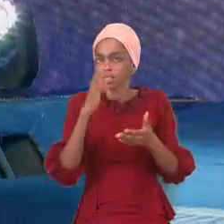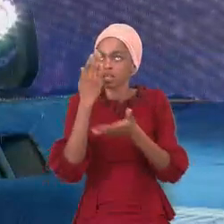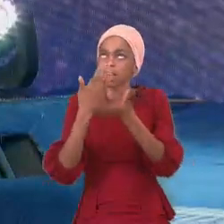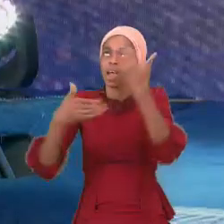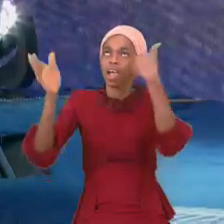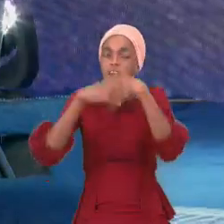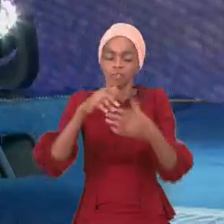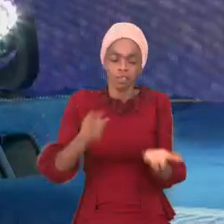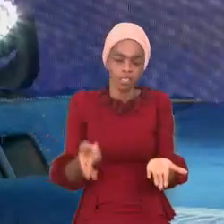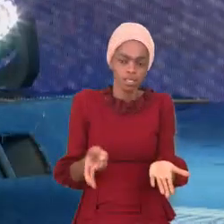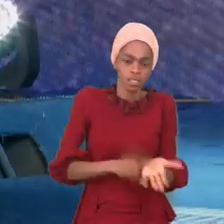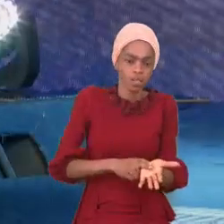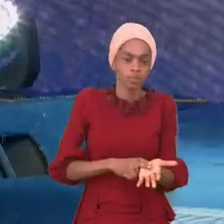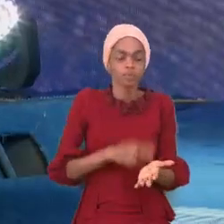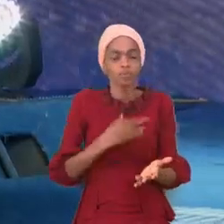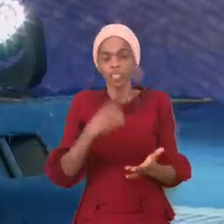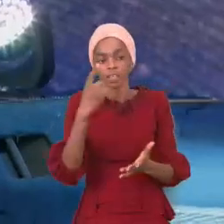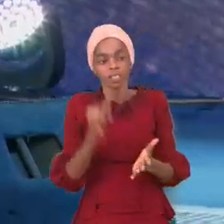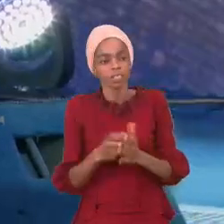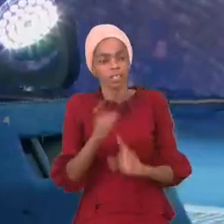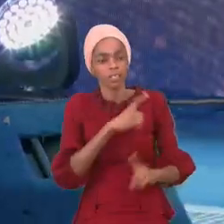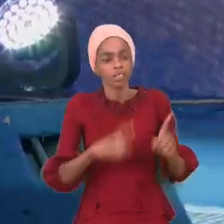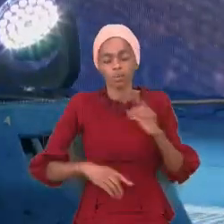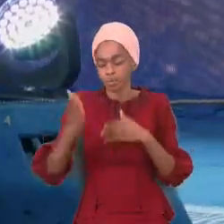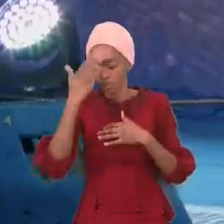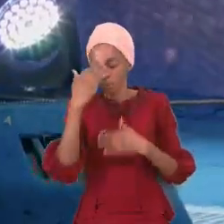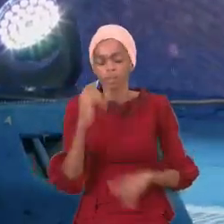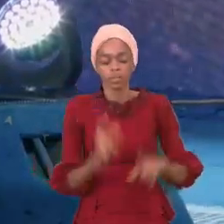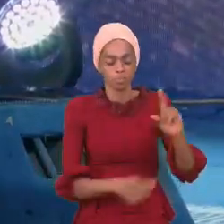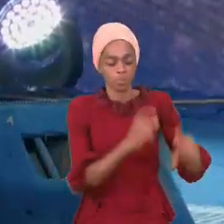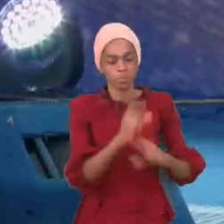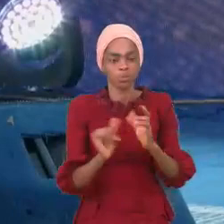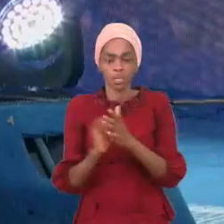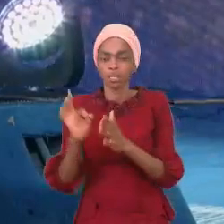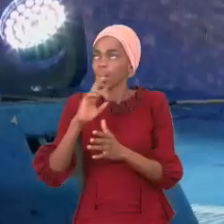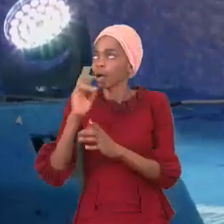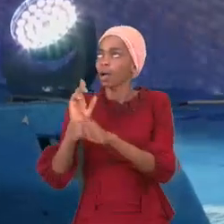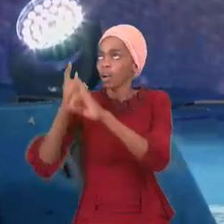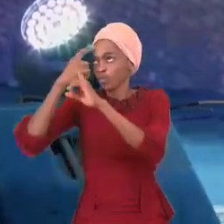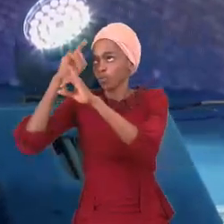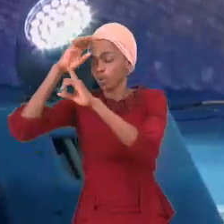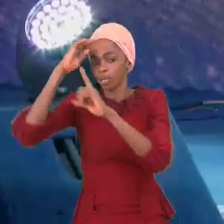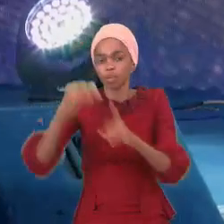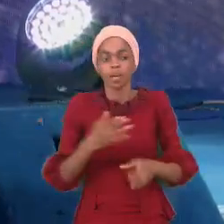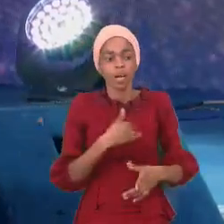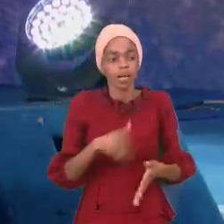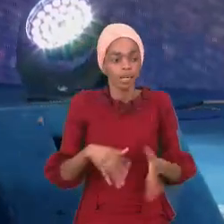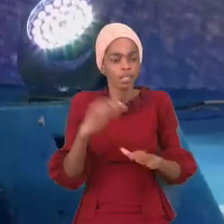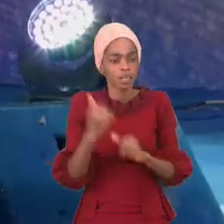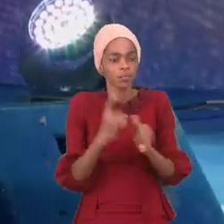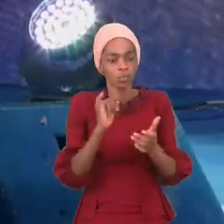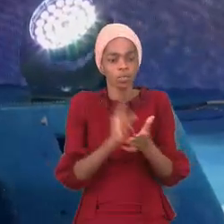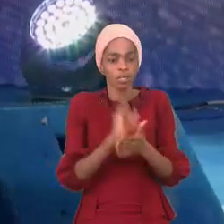seal. And it says, the Lord knoweth them that are his, and let everyone